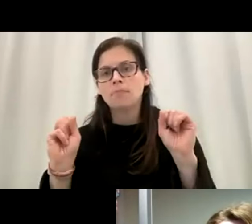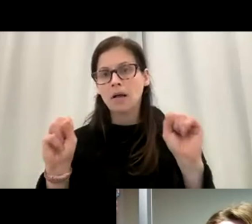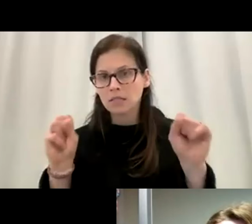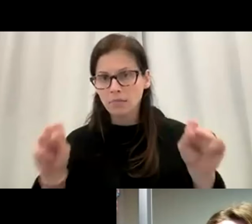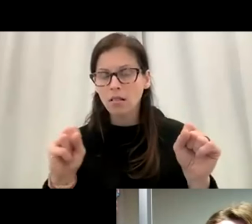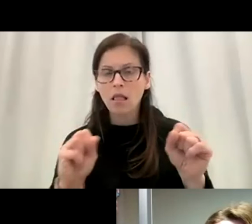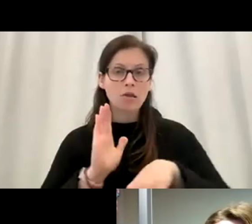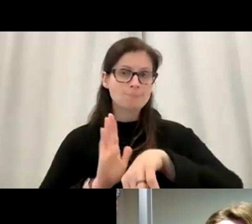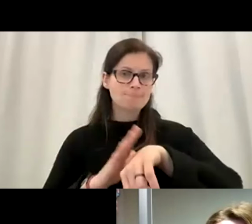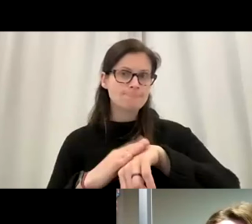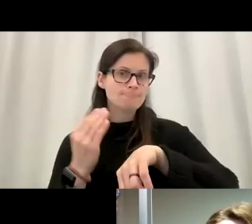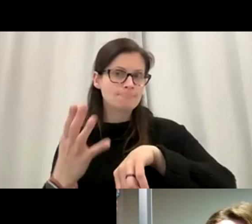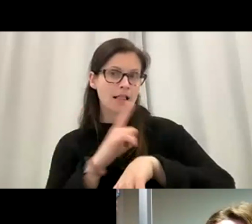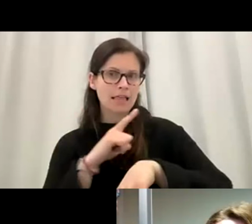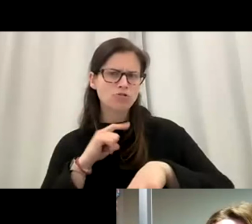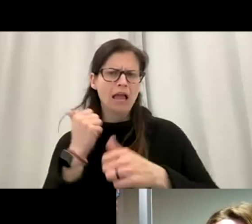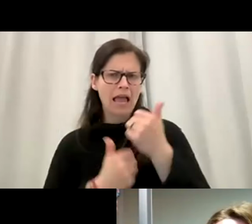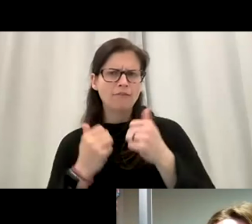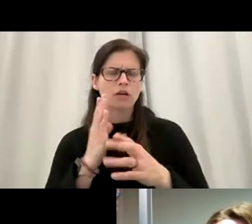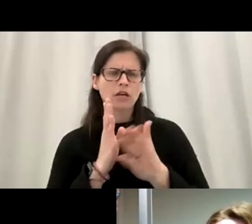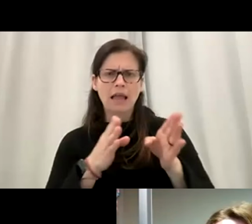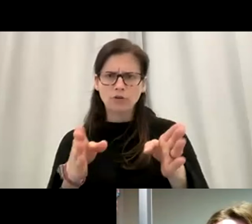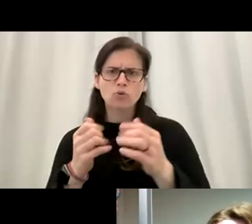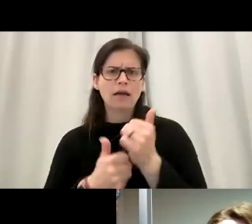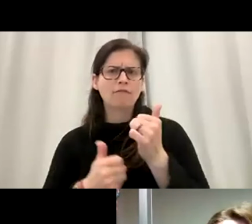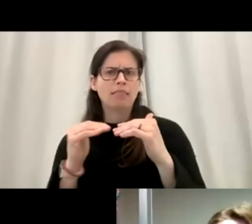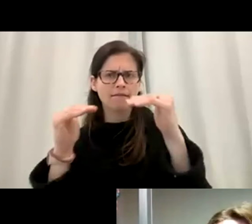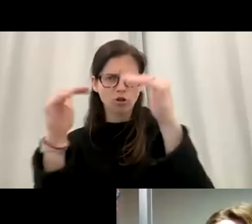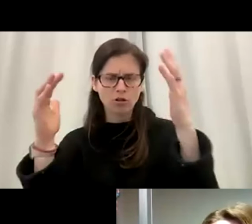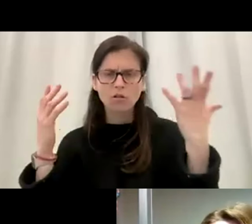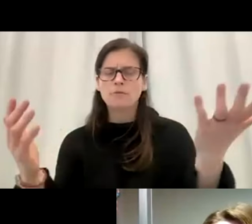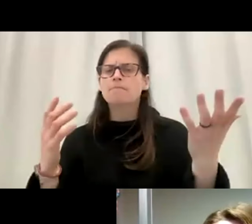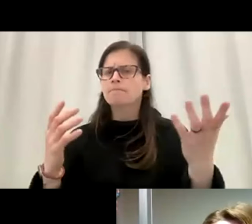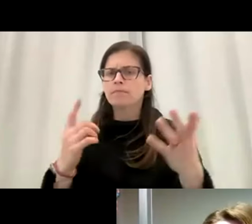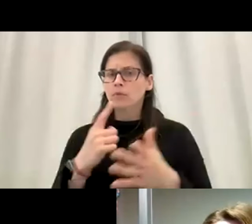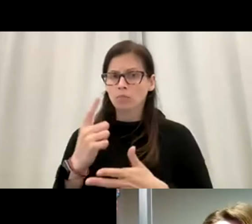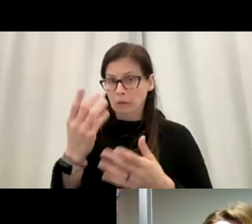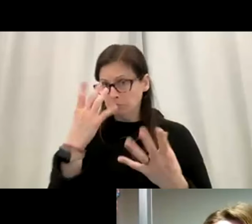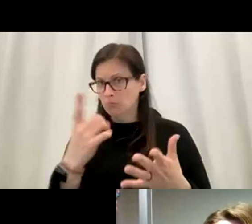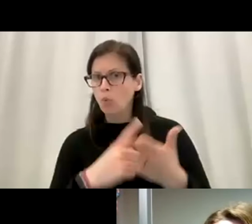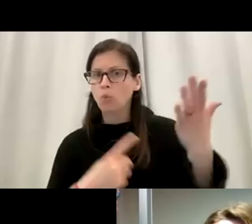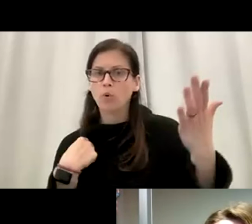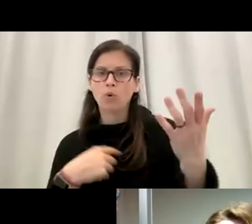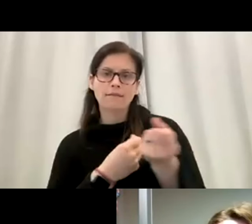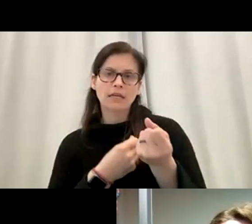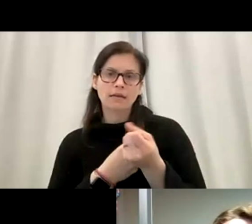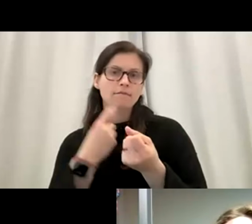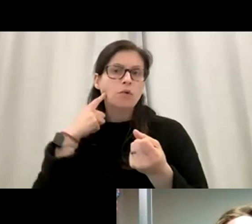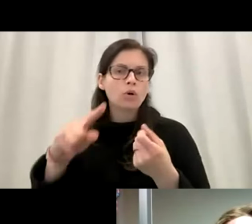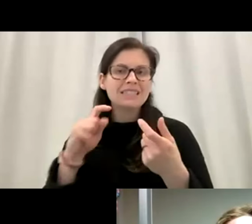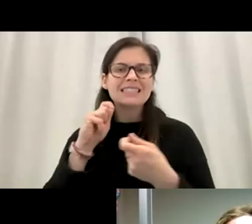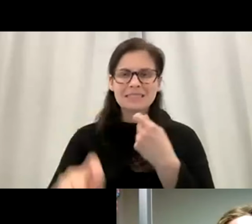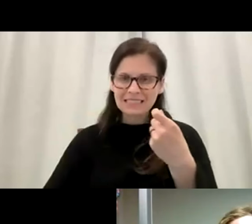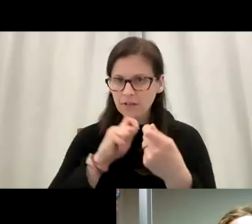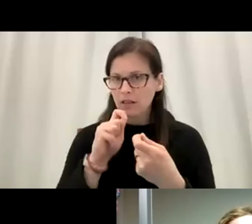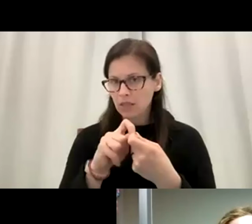the legislature at every possible avenue and level that let them know what we're advocating for specifically. And I